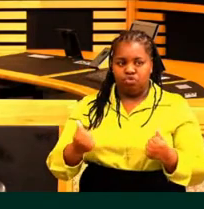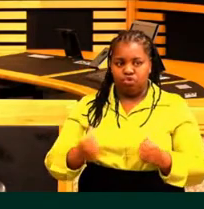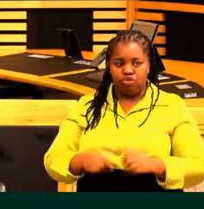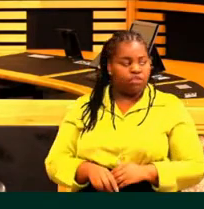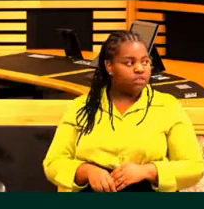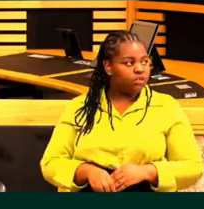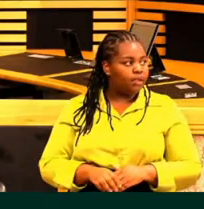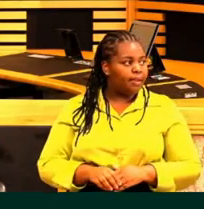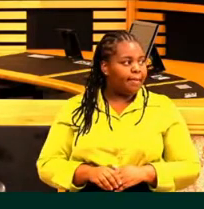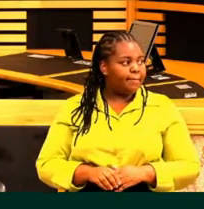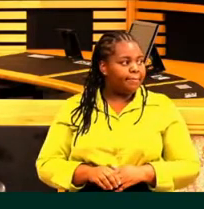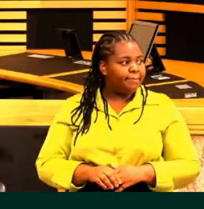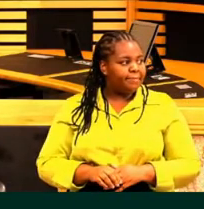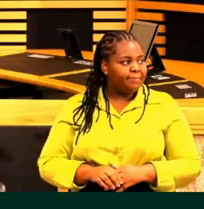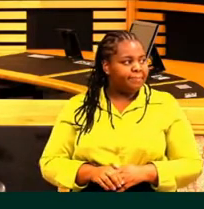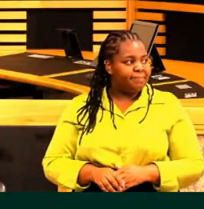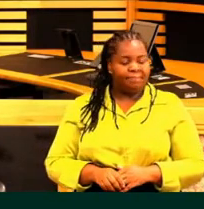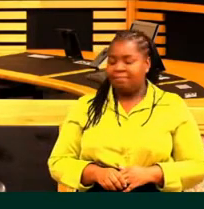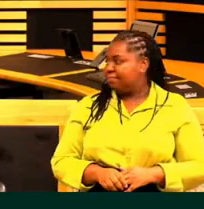solutions